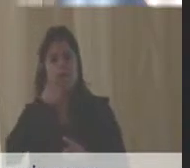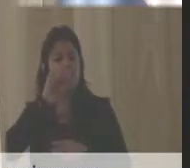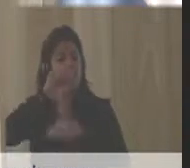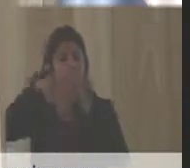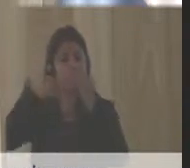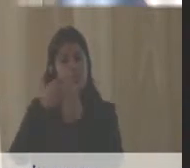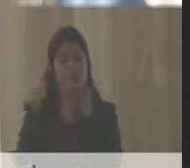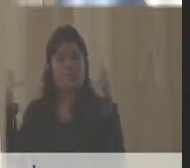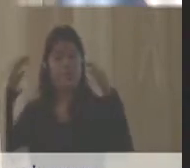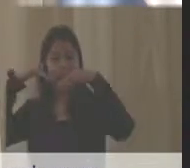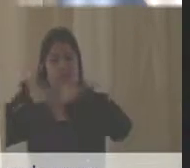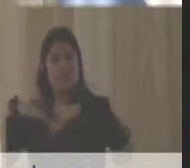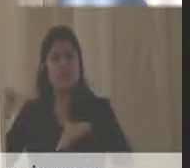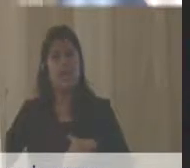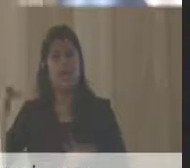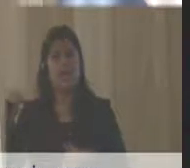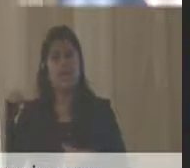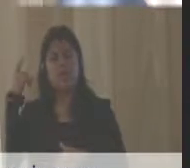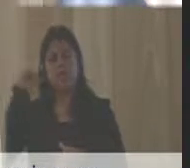There is a very important